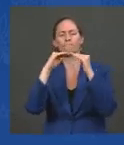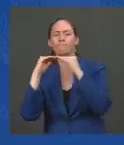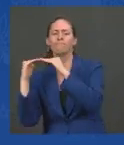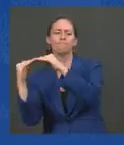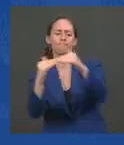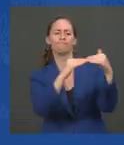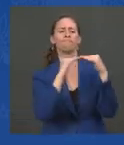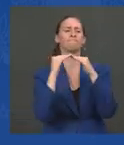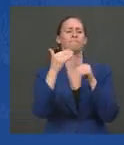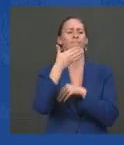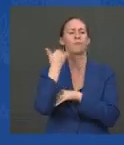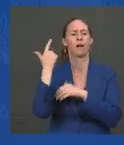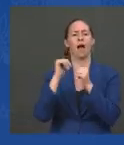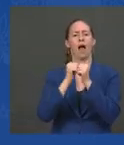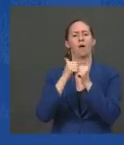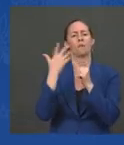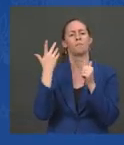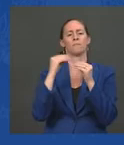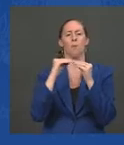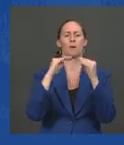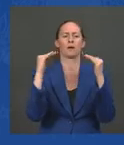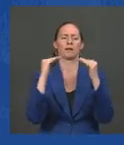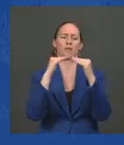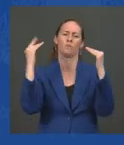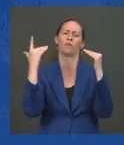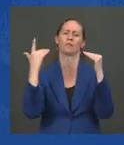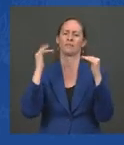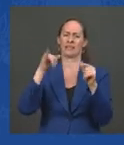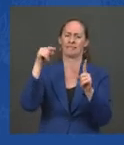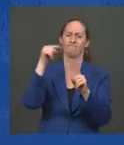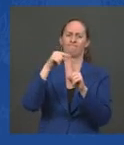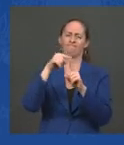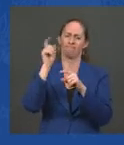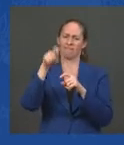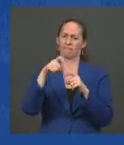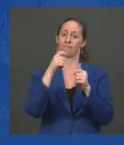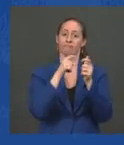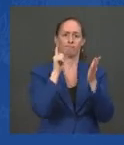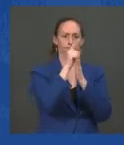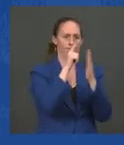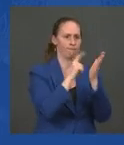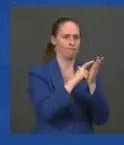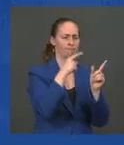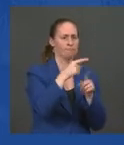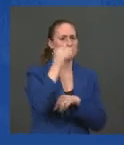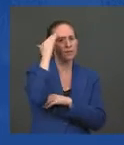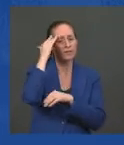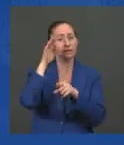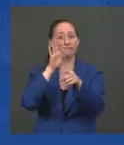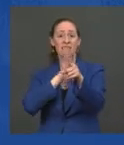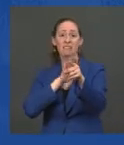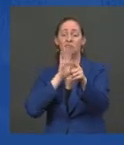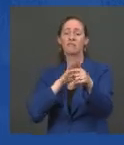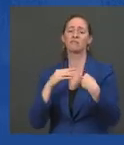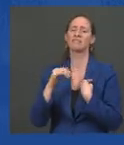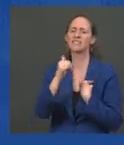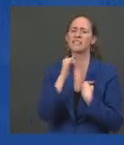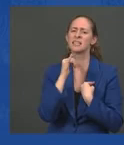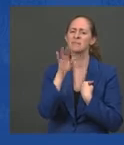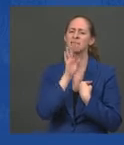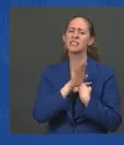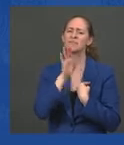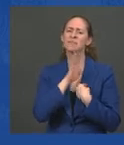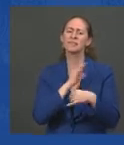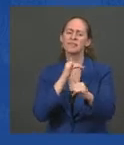equal justice under the law. Look, I know the frustration we all feel that more than 1 year after